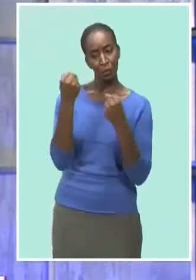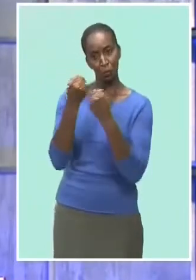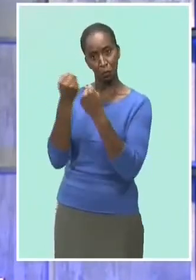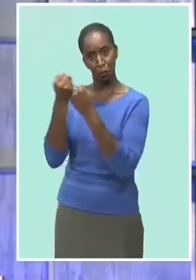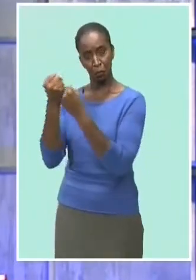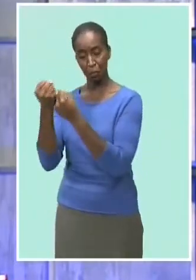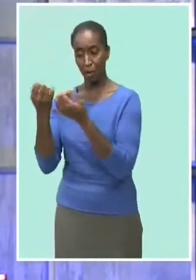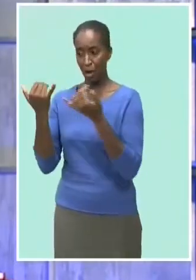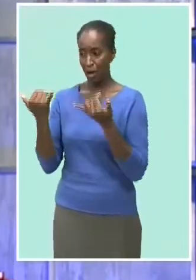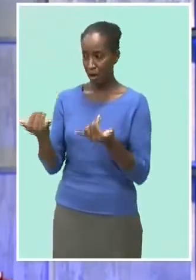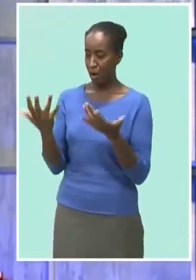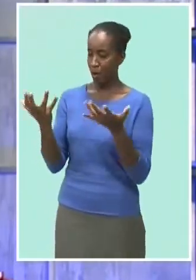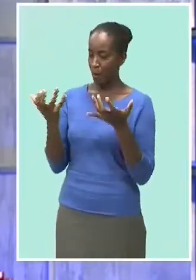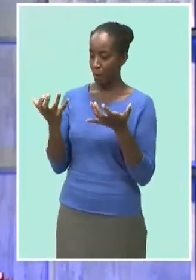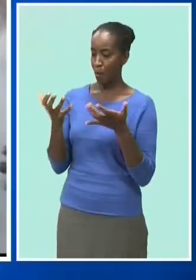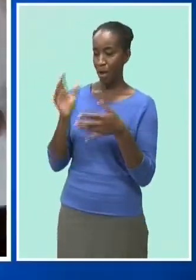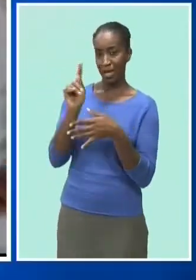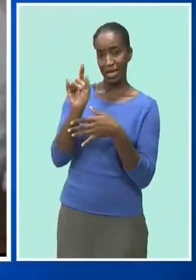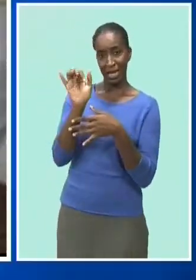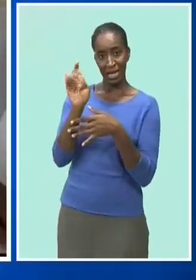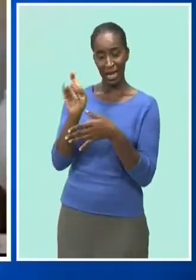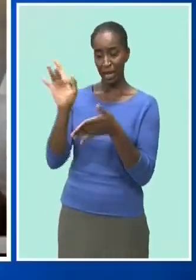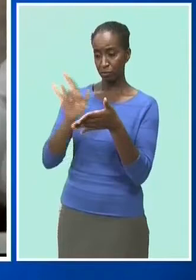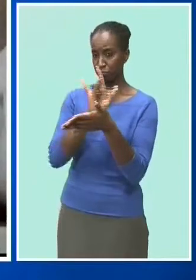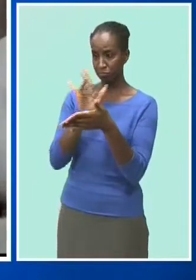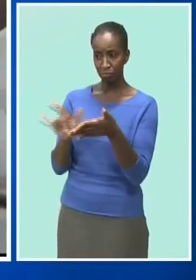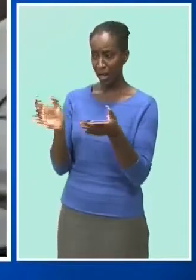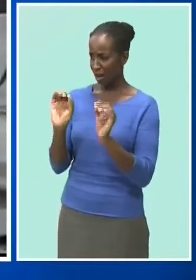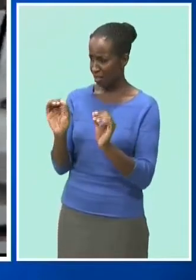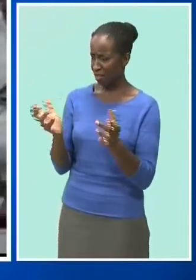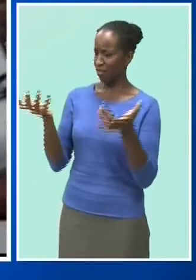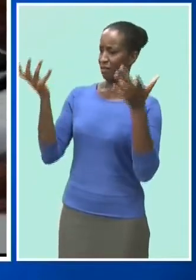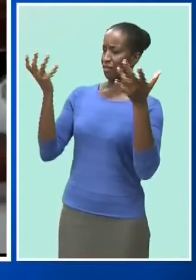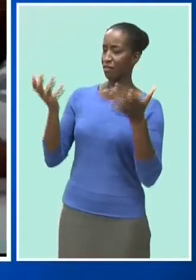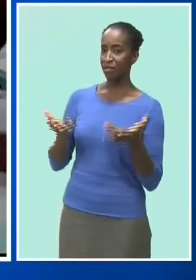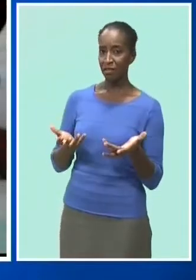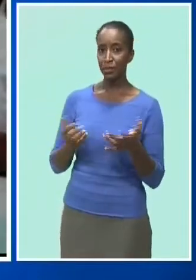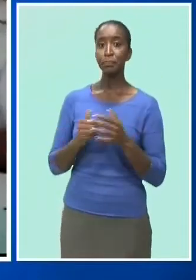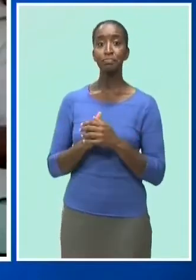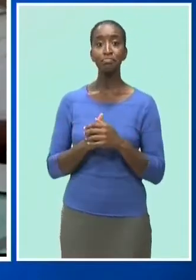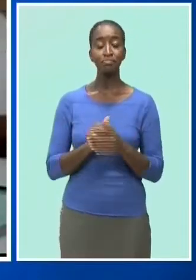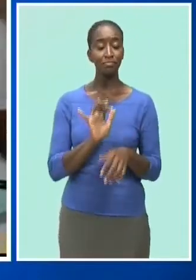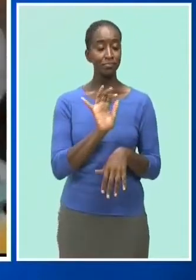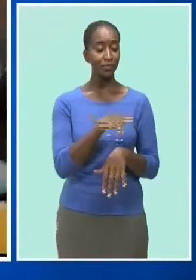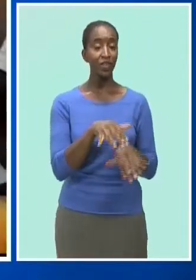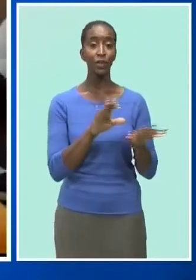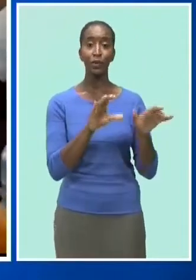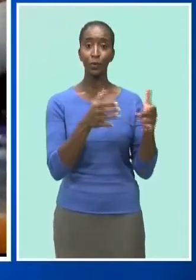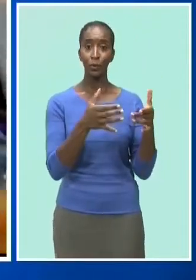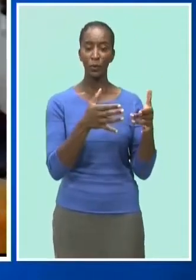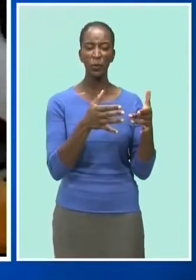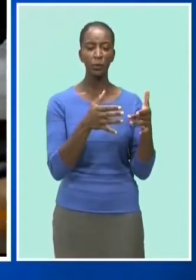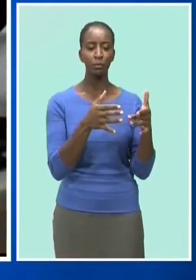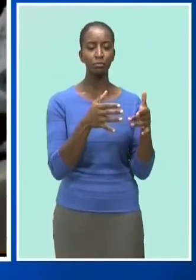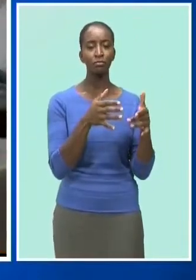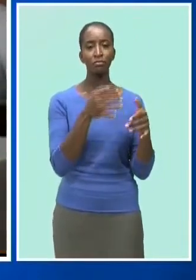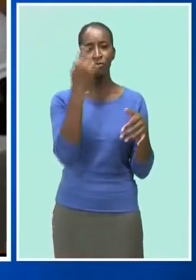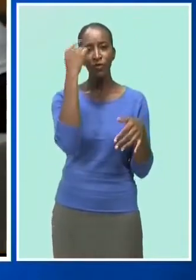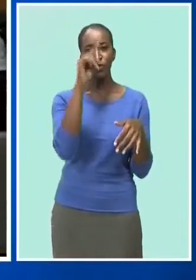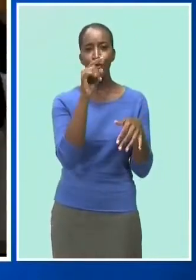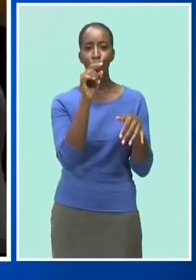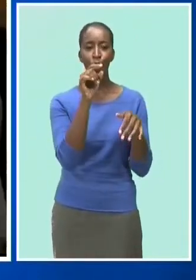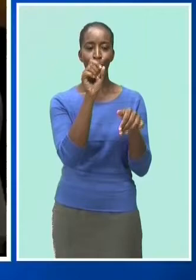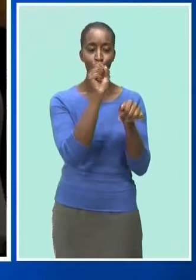administration. The Civil Service Association says it's disheartened and disappointed with the government's